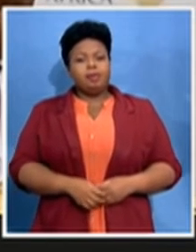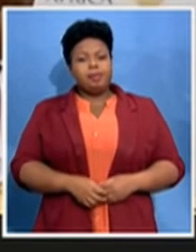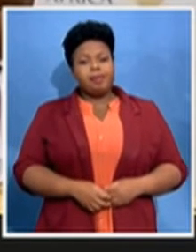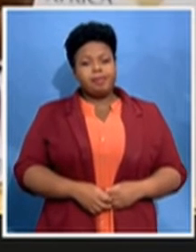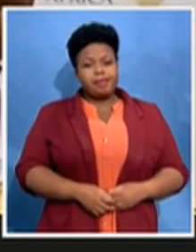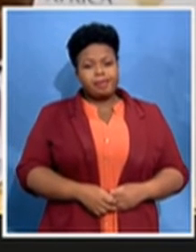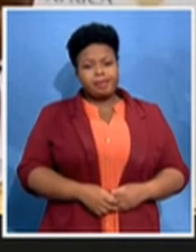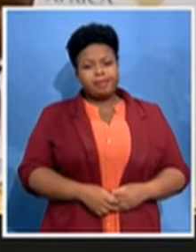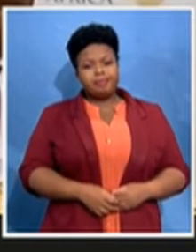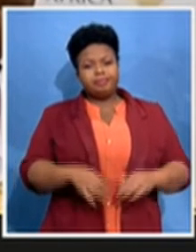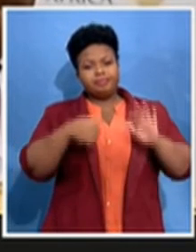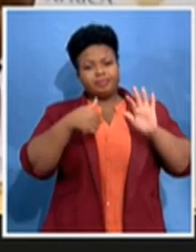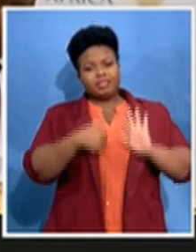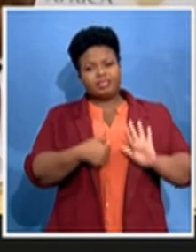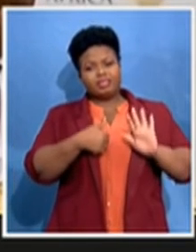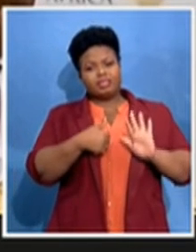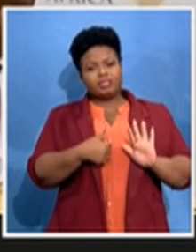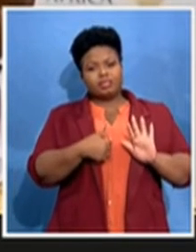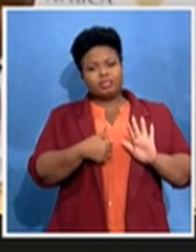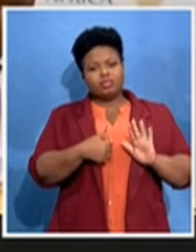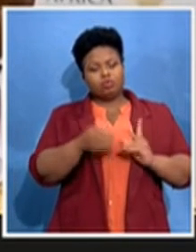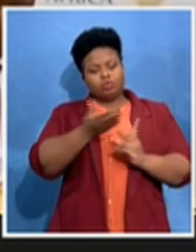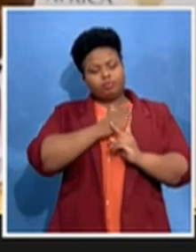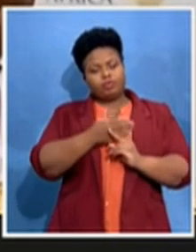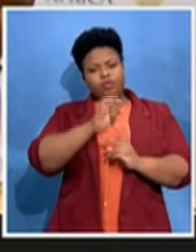14 February,